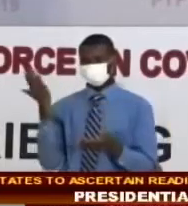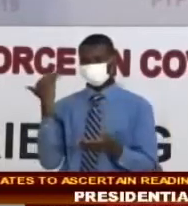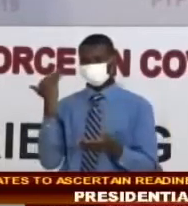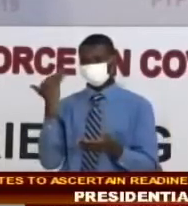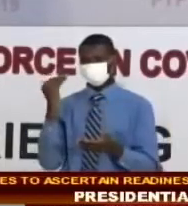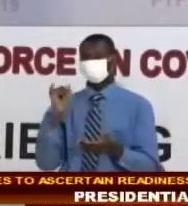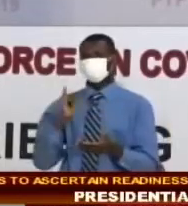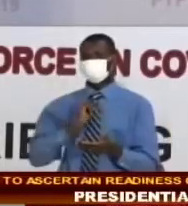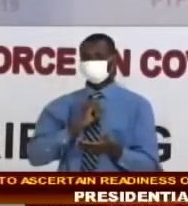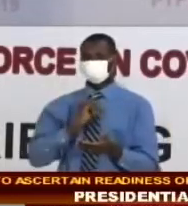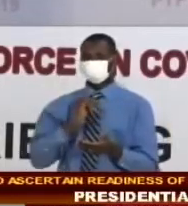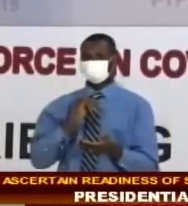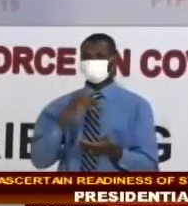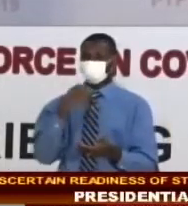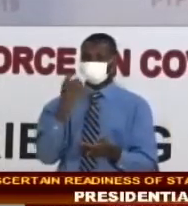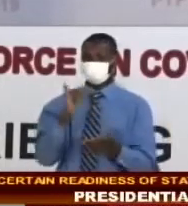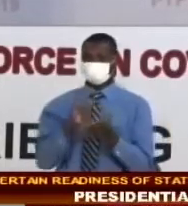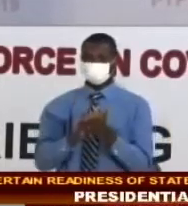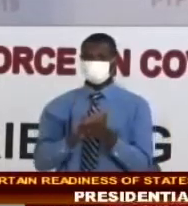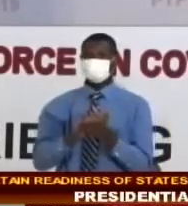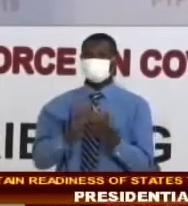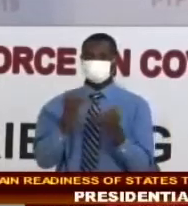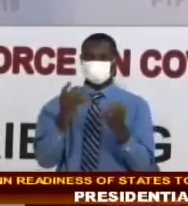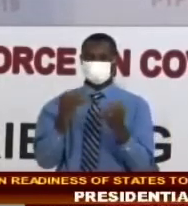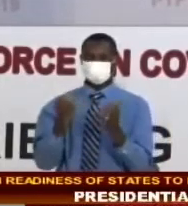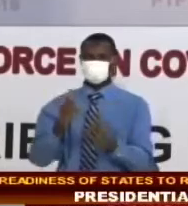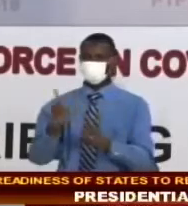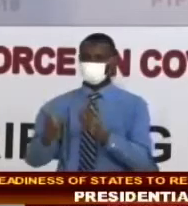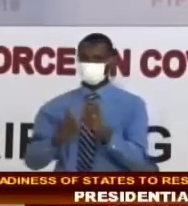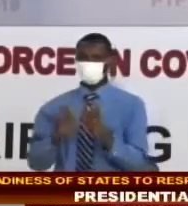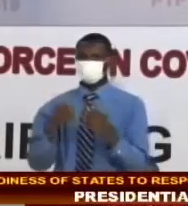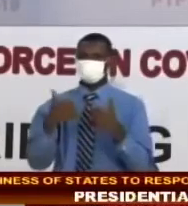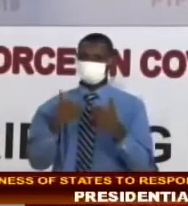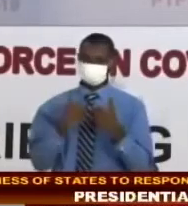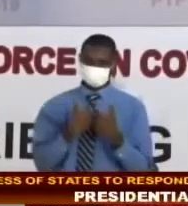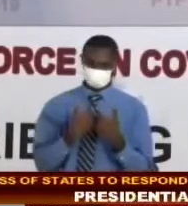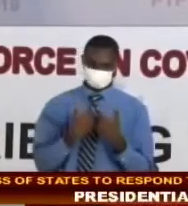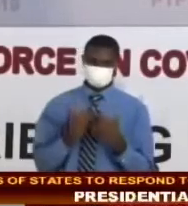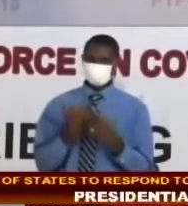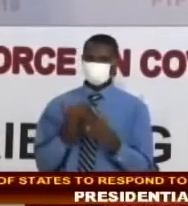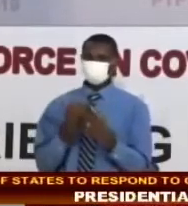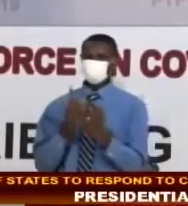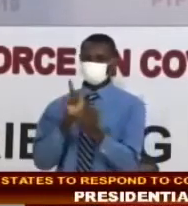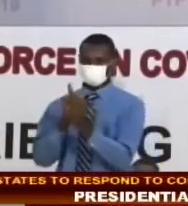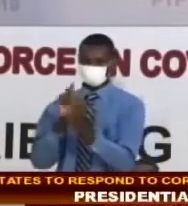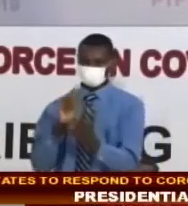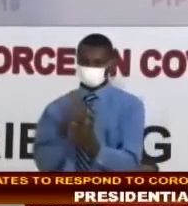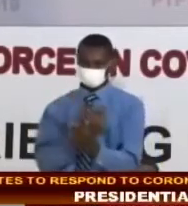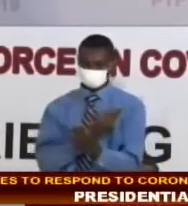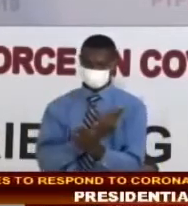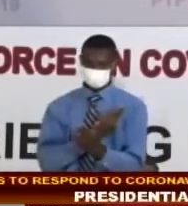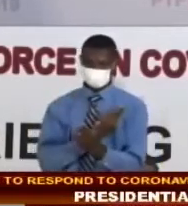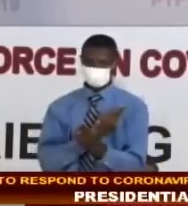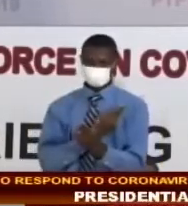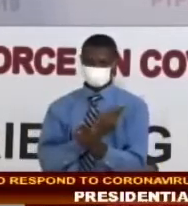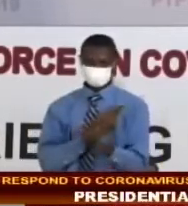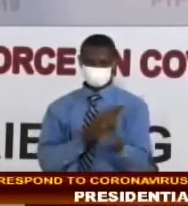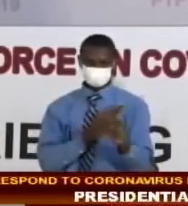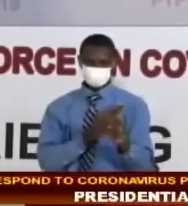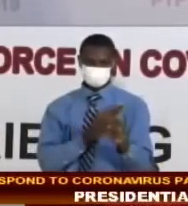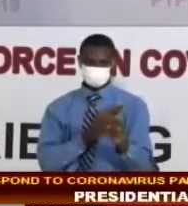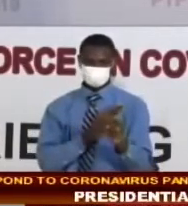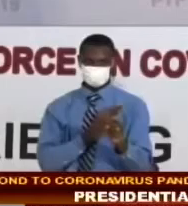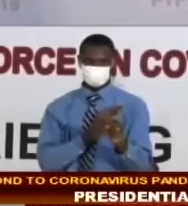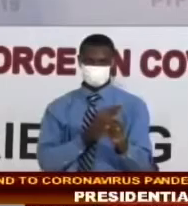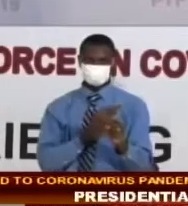there had been requests made by some practitioners of herbal medicine laying